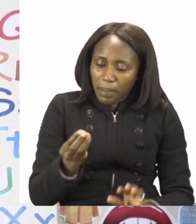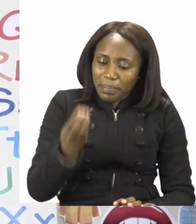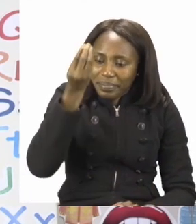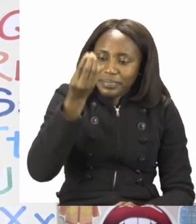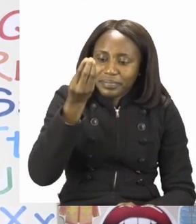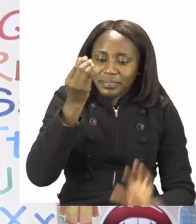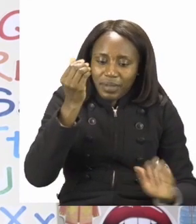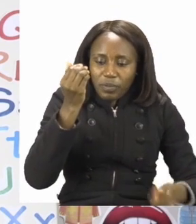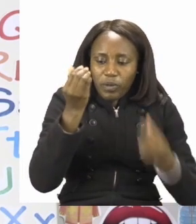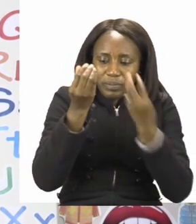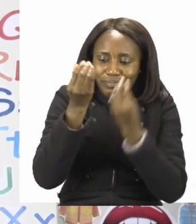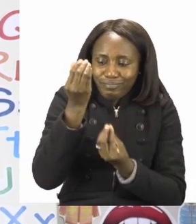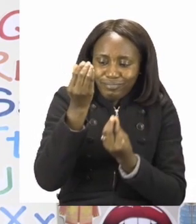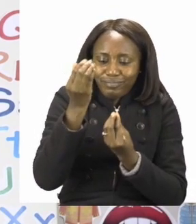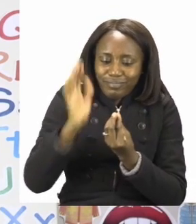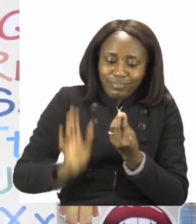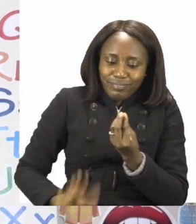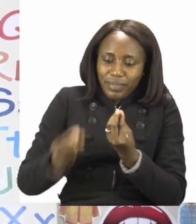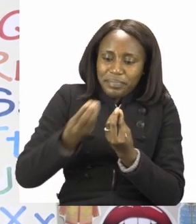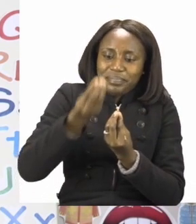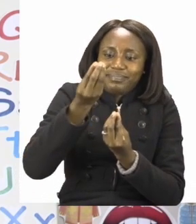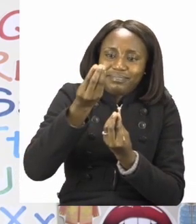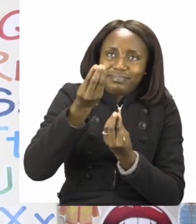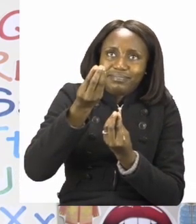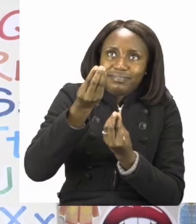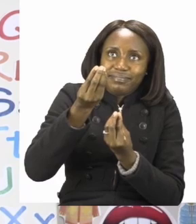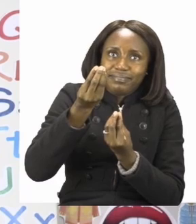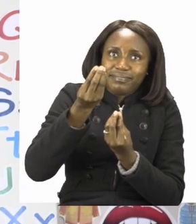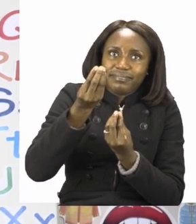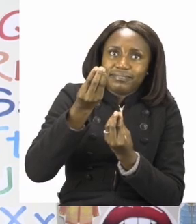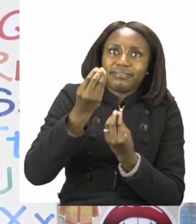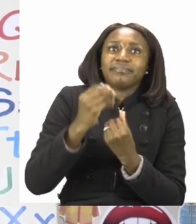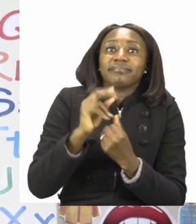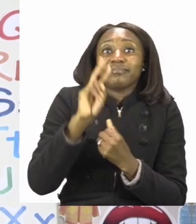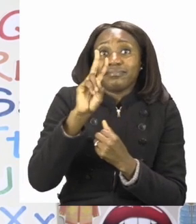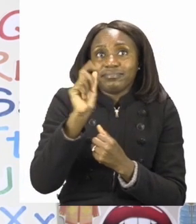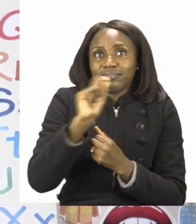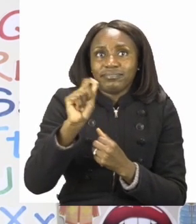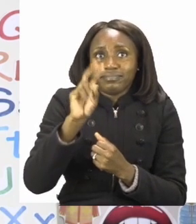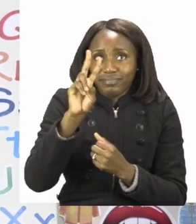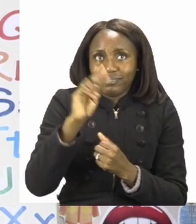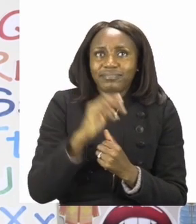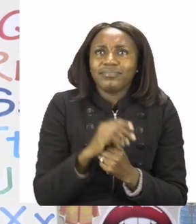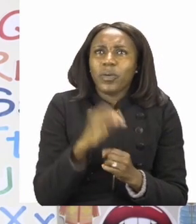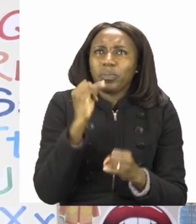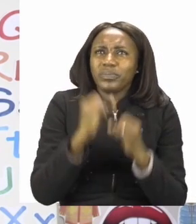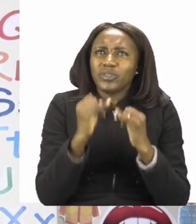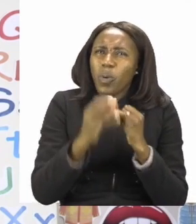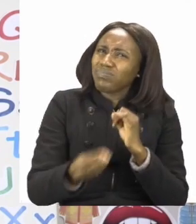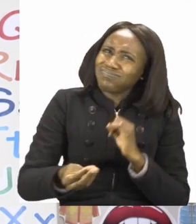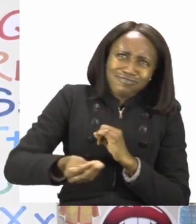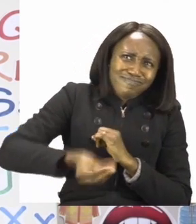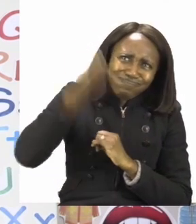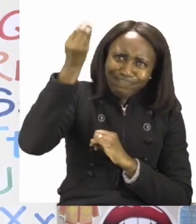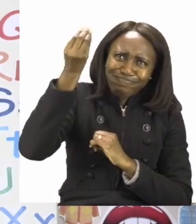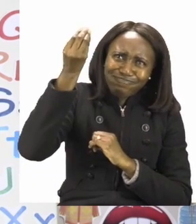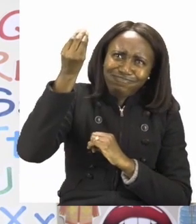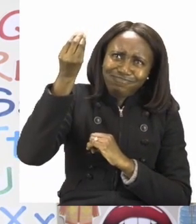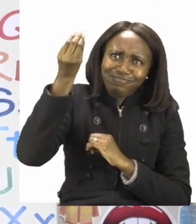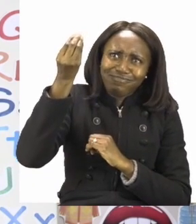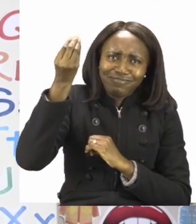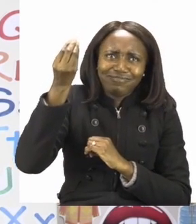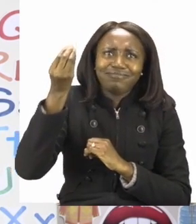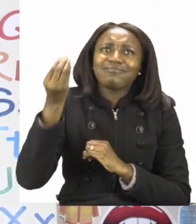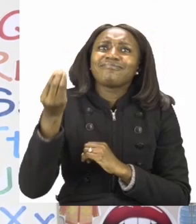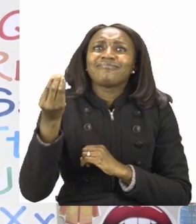write a 2 underneath that person. Then the last person that we have on the board